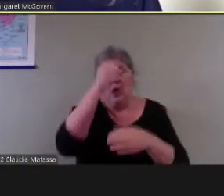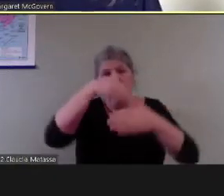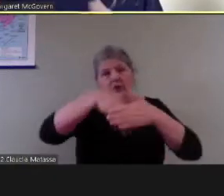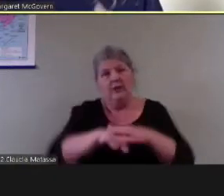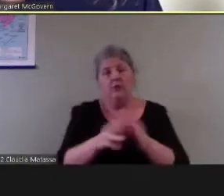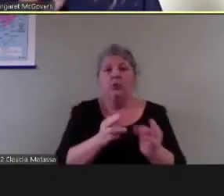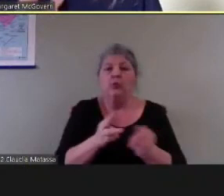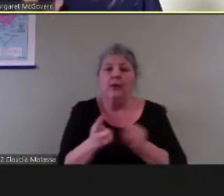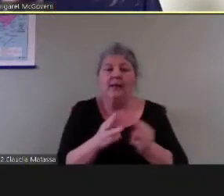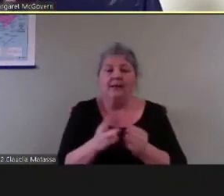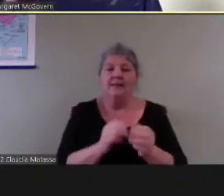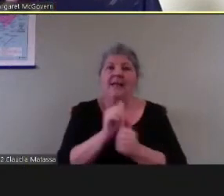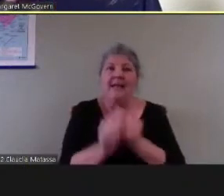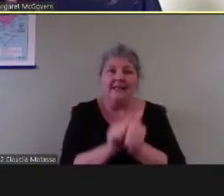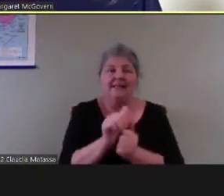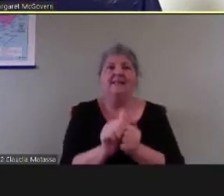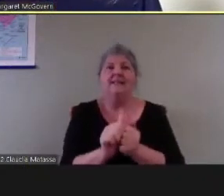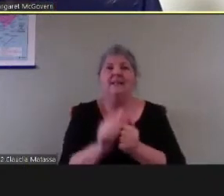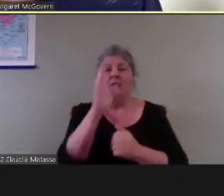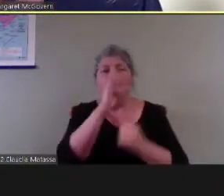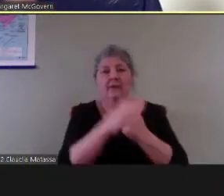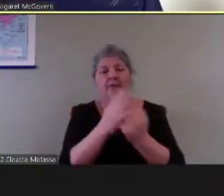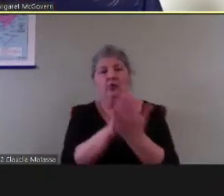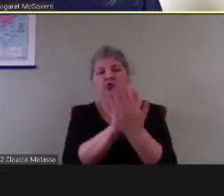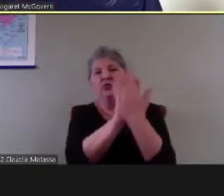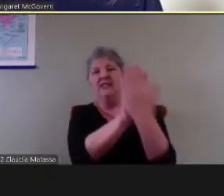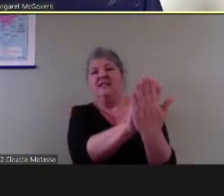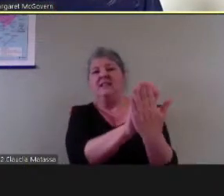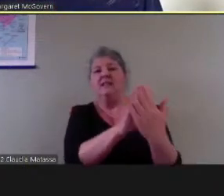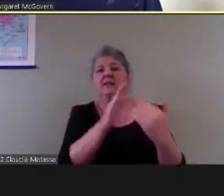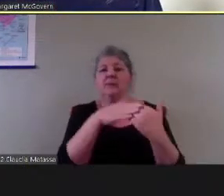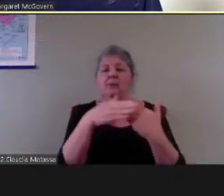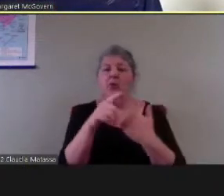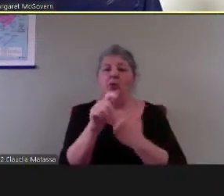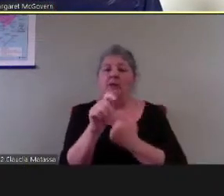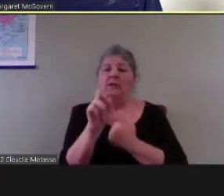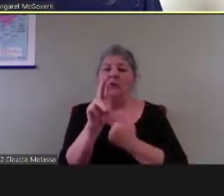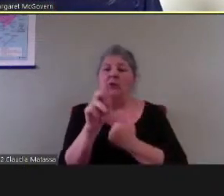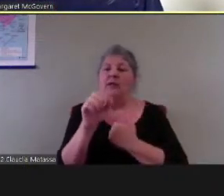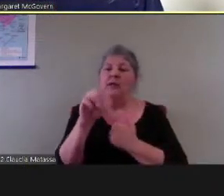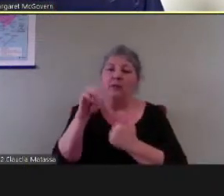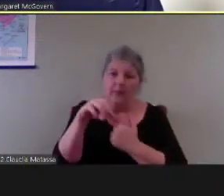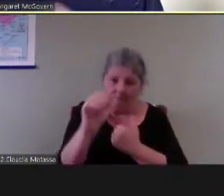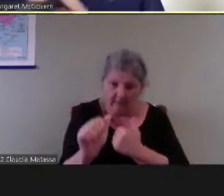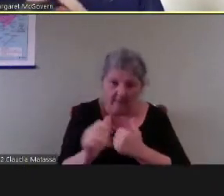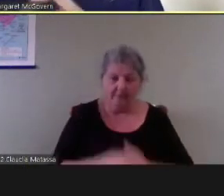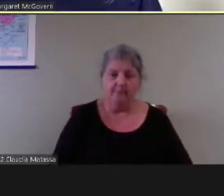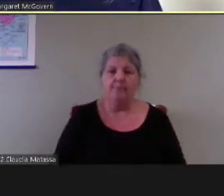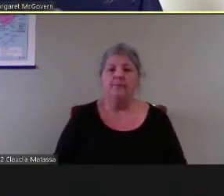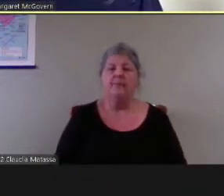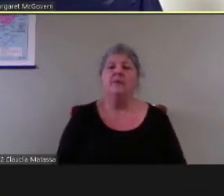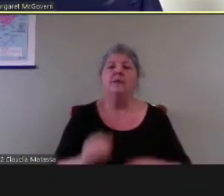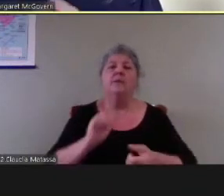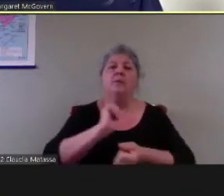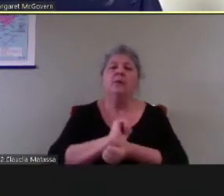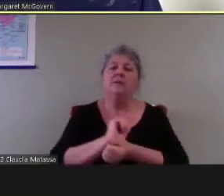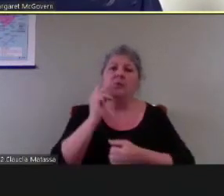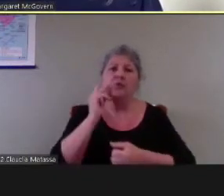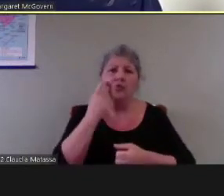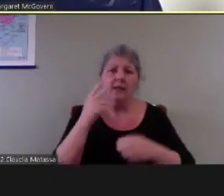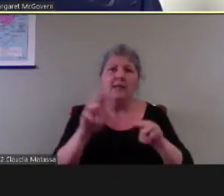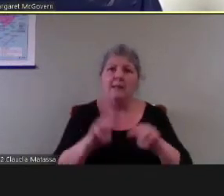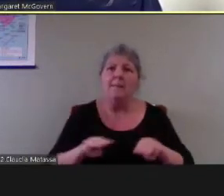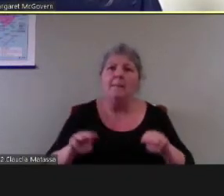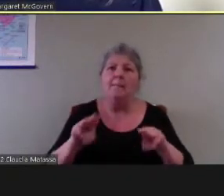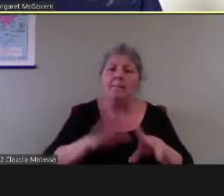actively seeking to resist re-traumatisation, which is the biggest risk, I think, in the custodial environment. Prisons are a tricky place to implement